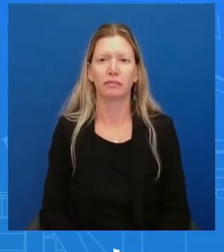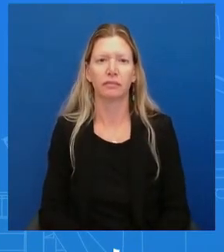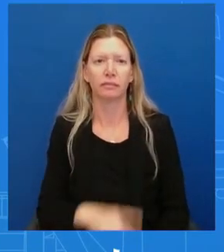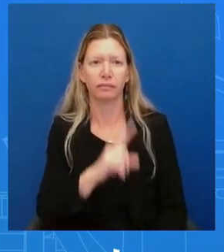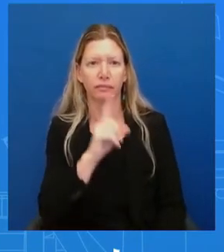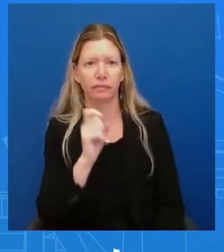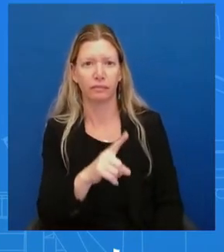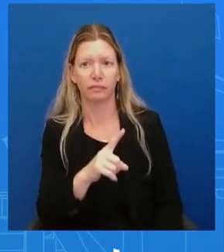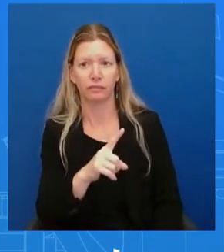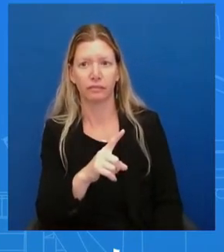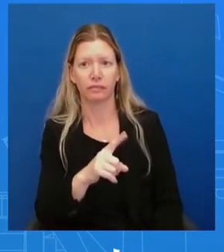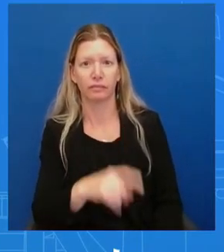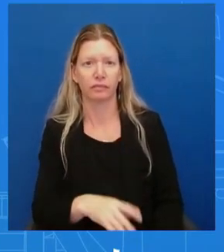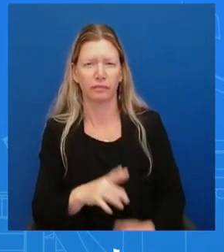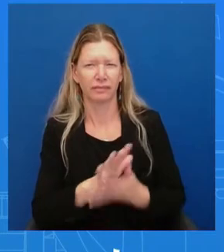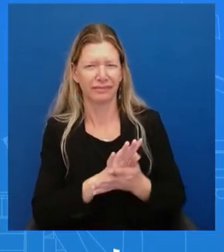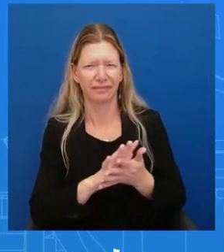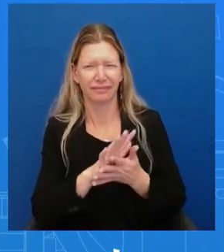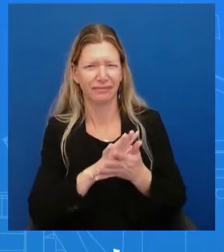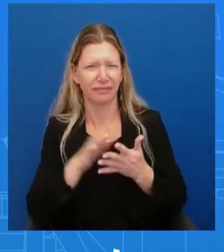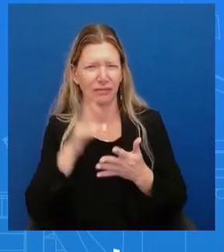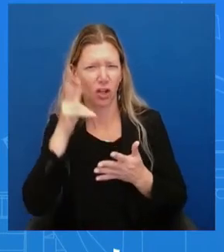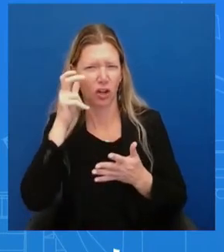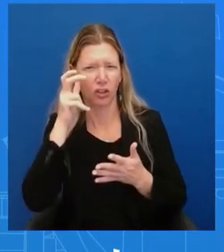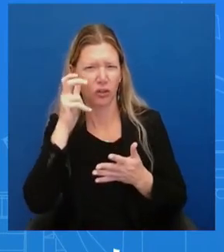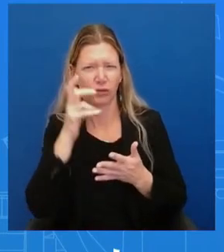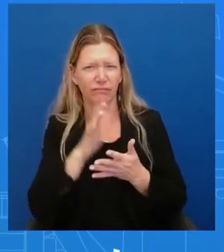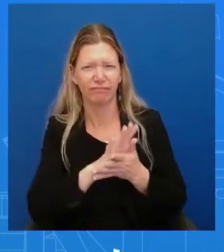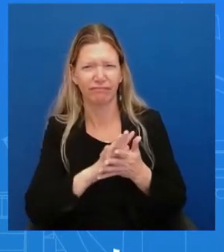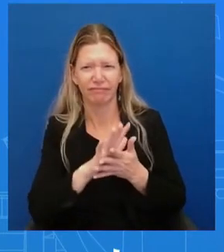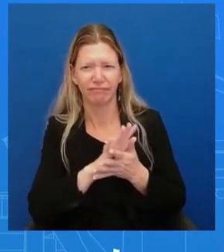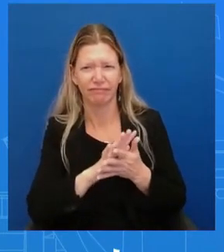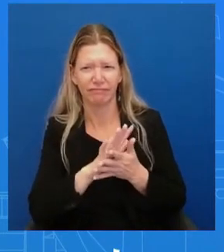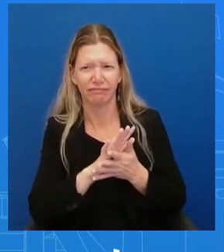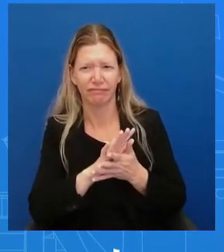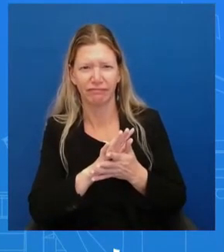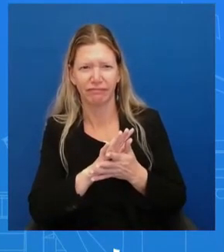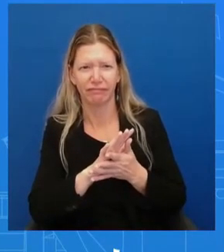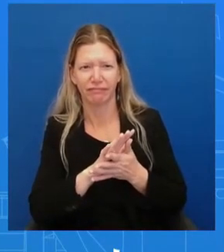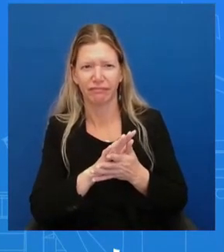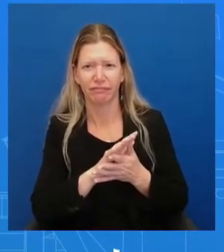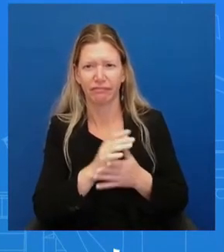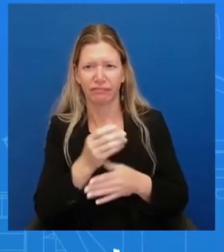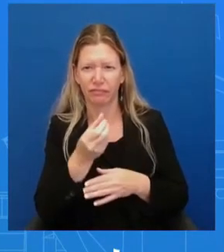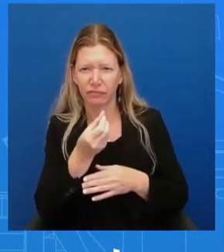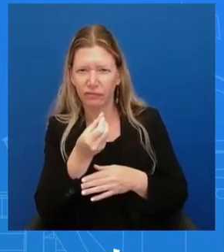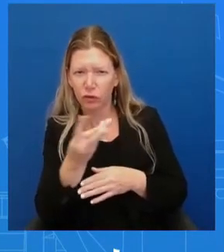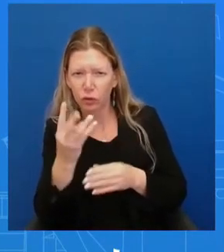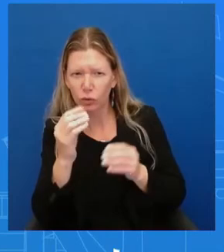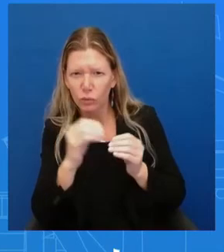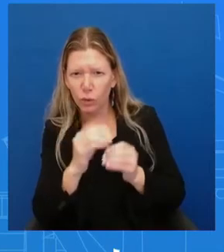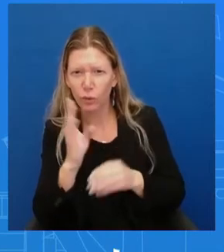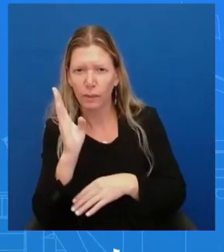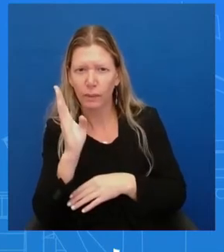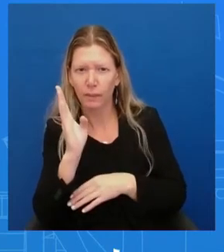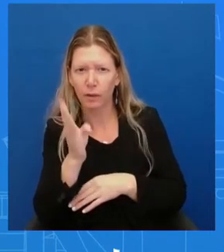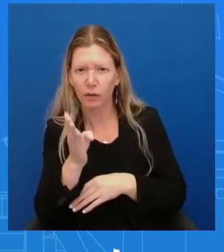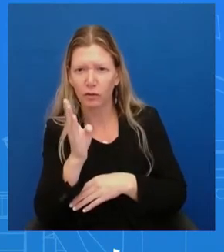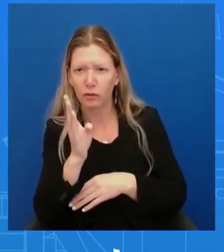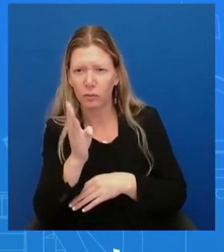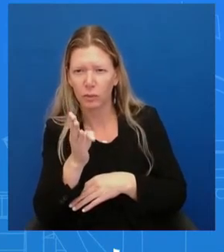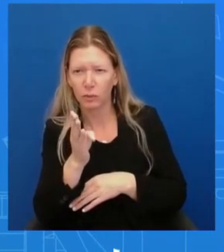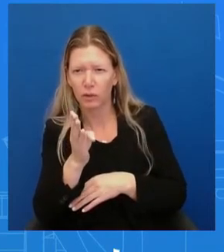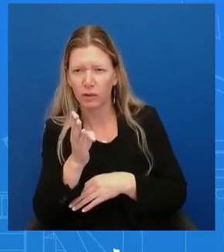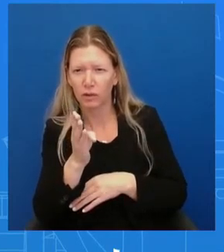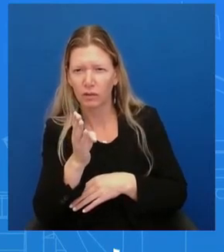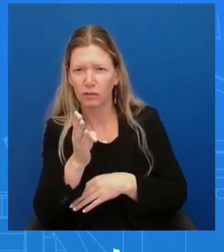Okay. Just a couple more on Baltimore. You went into it a little bit at the top, but what does the president hope to get out of the